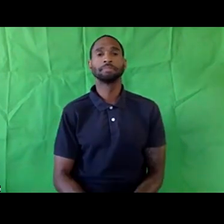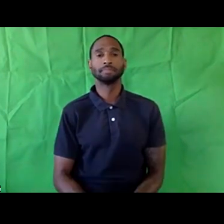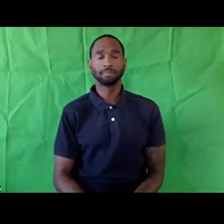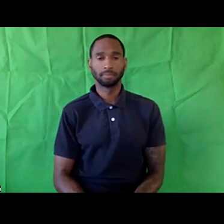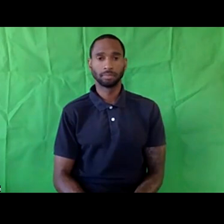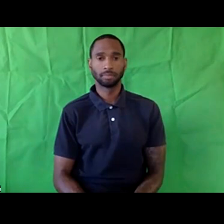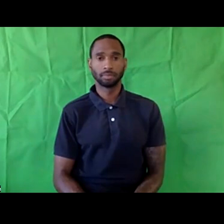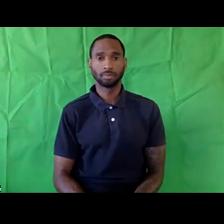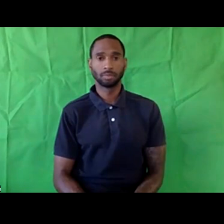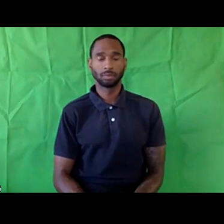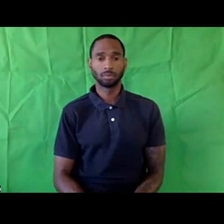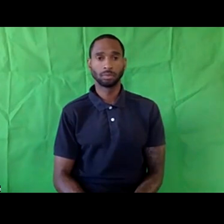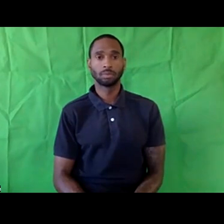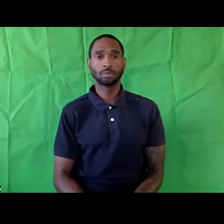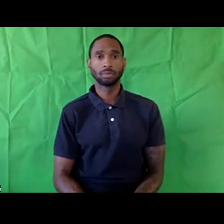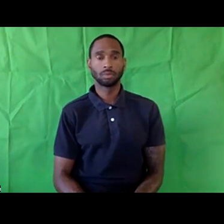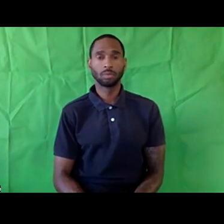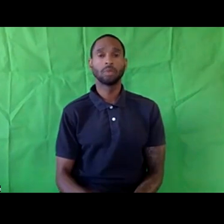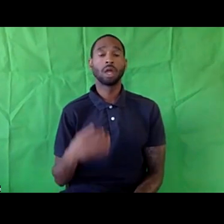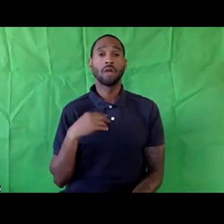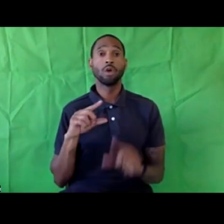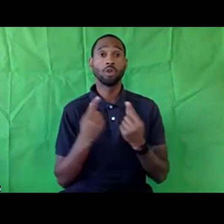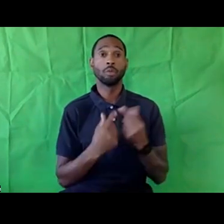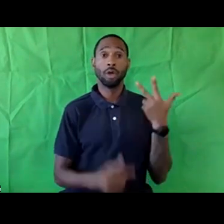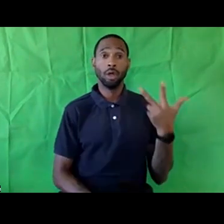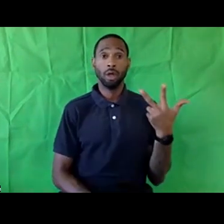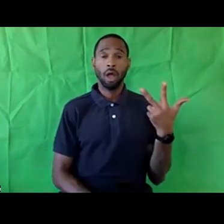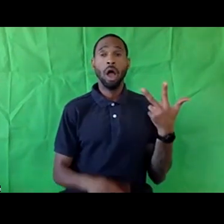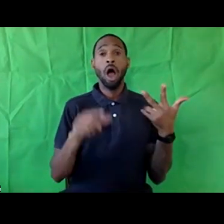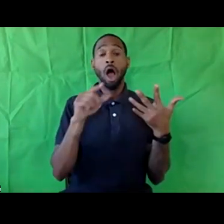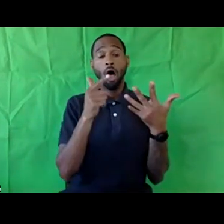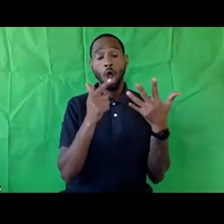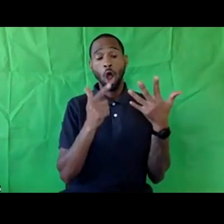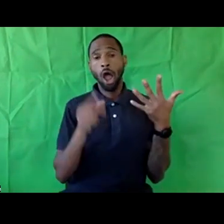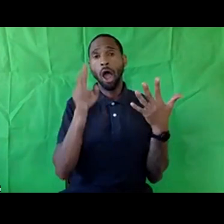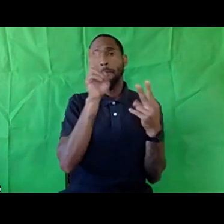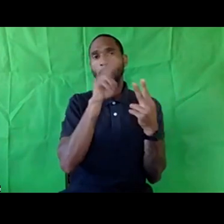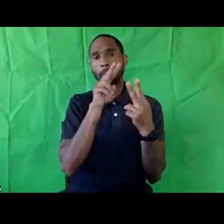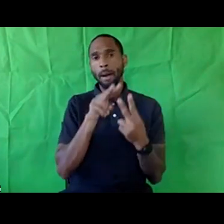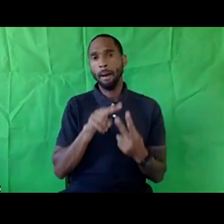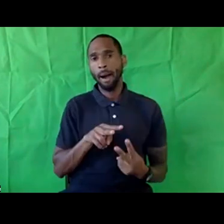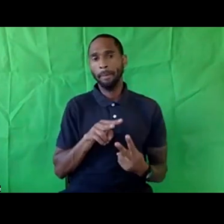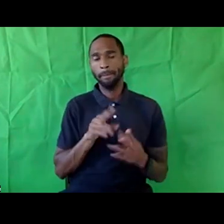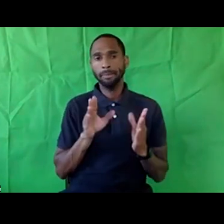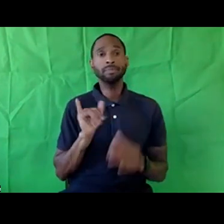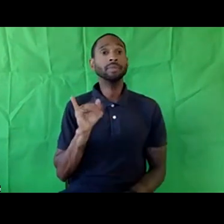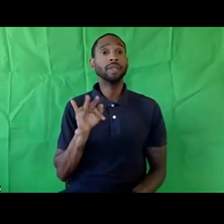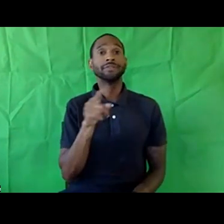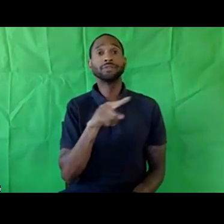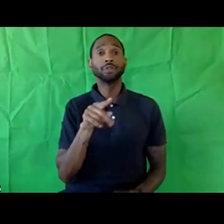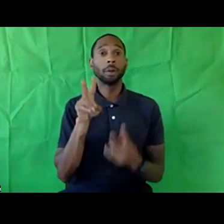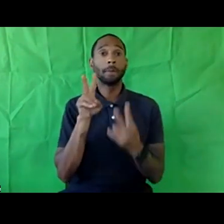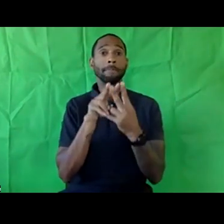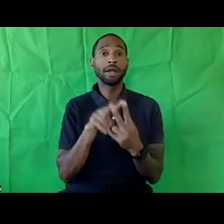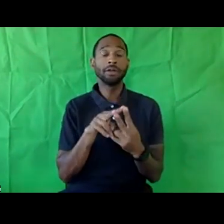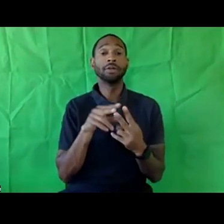All right, so we've got one group of 3. Everybody else is in pairs. So if you're in pairs, keep an eye